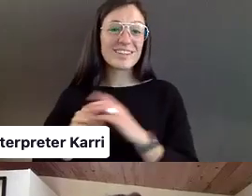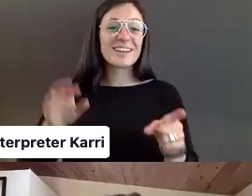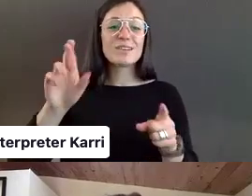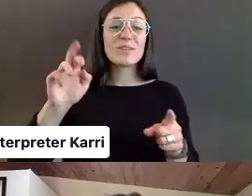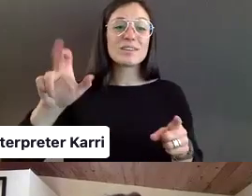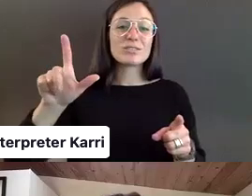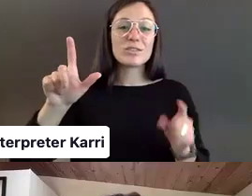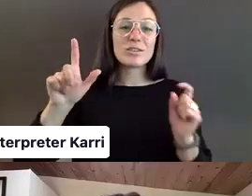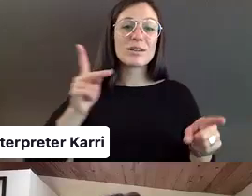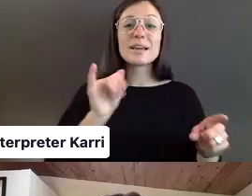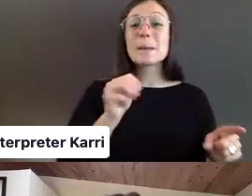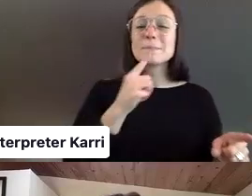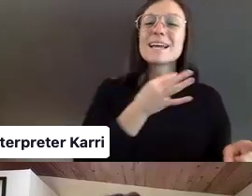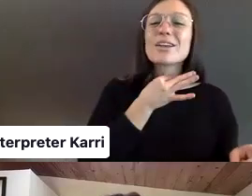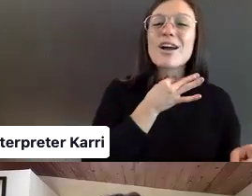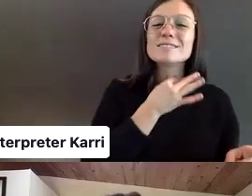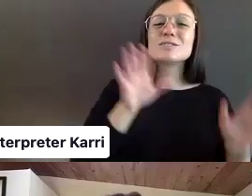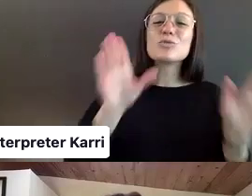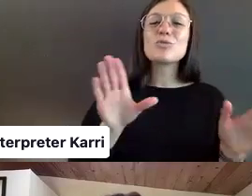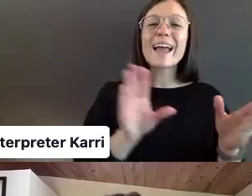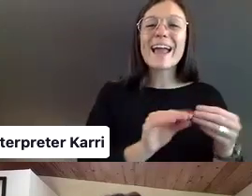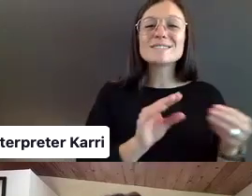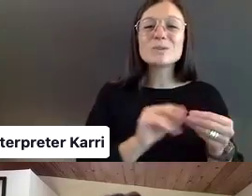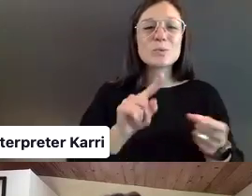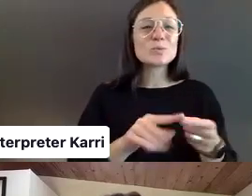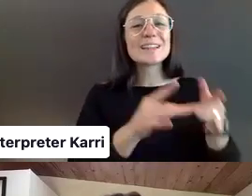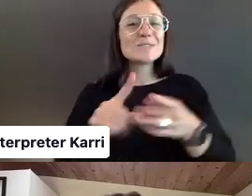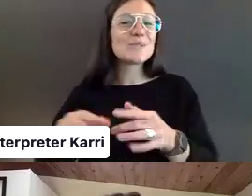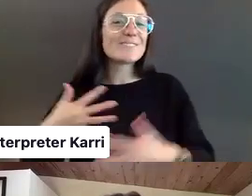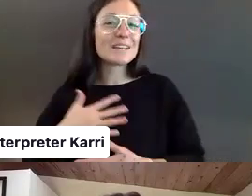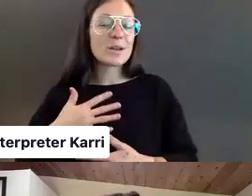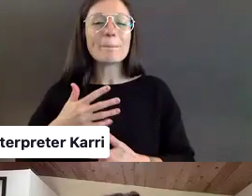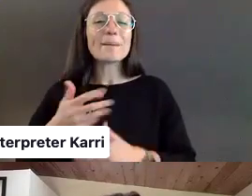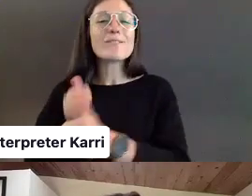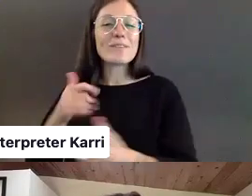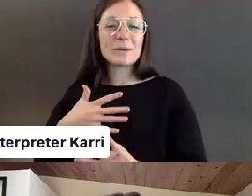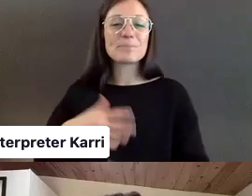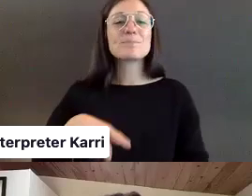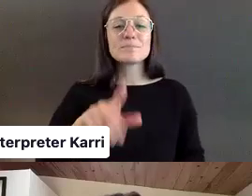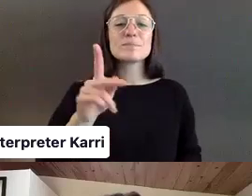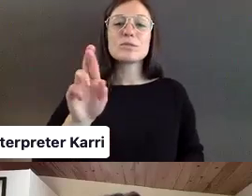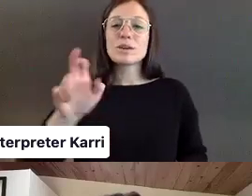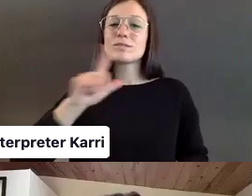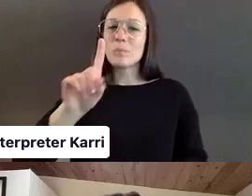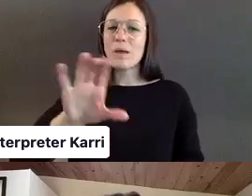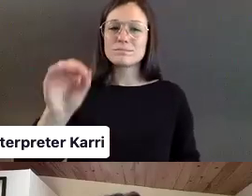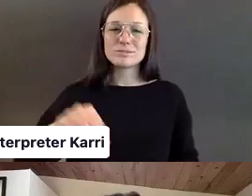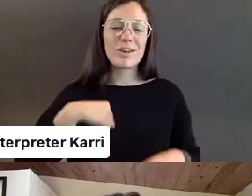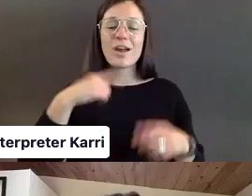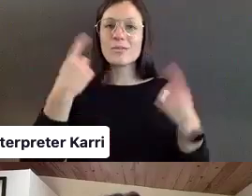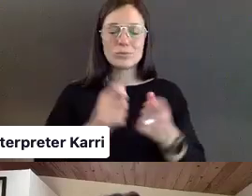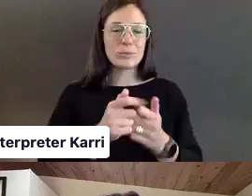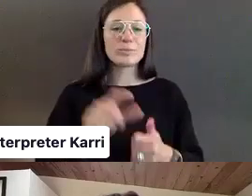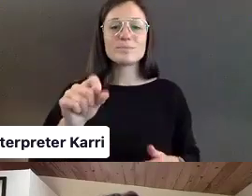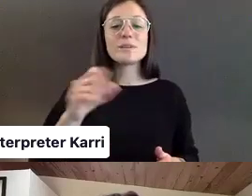say something. Curiosity is a great antidote to fear. Yeah, 100%. Could not agree with you more. But it's